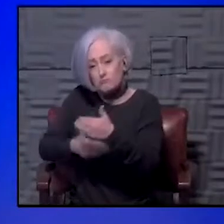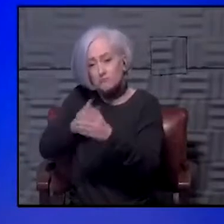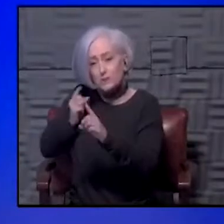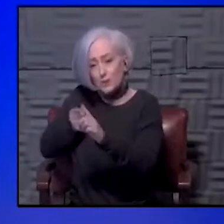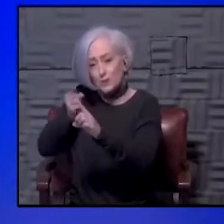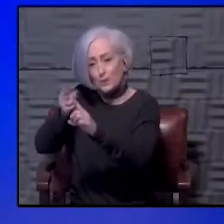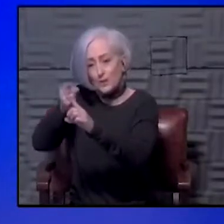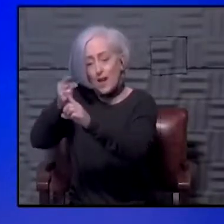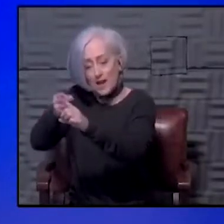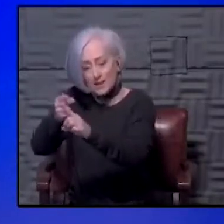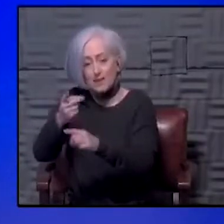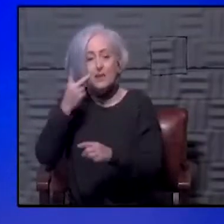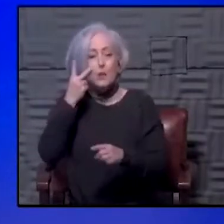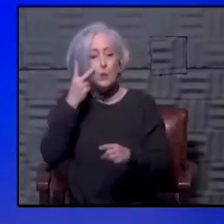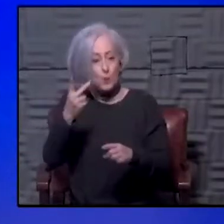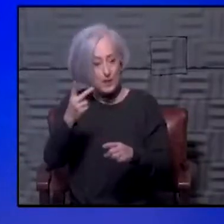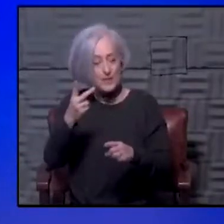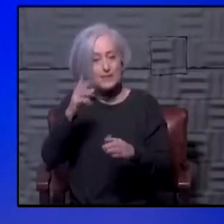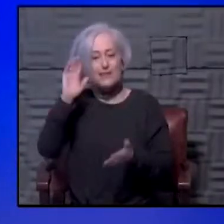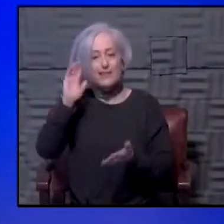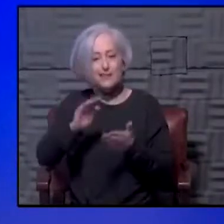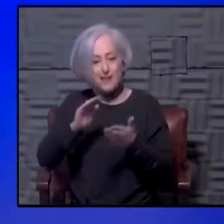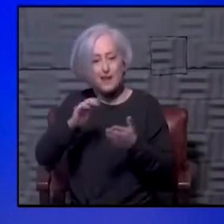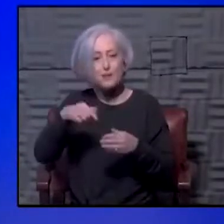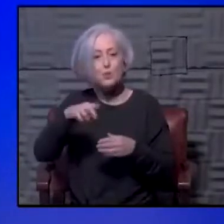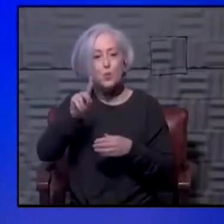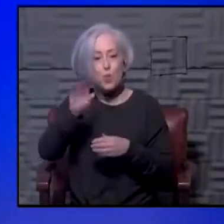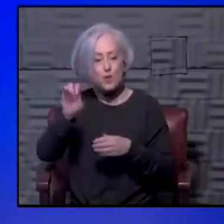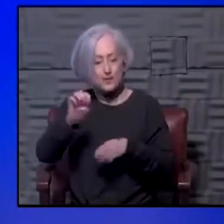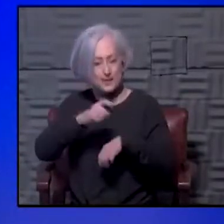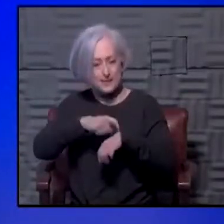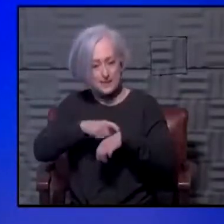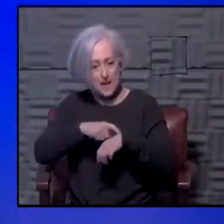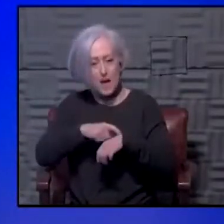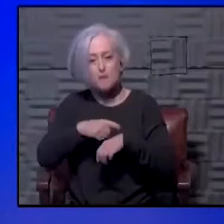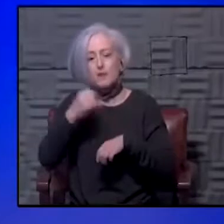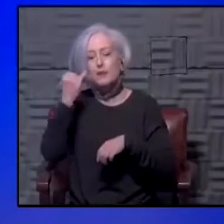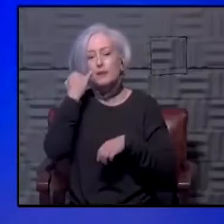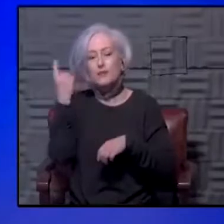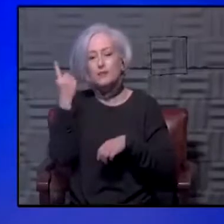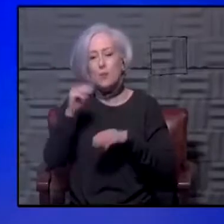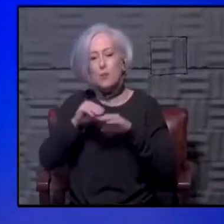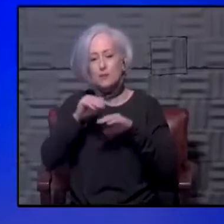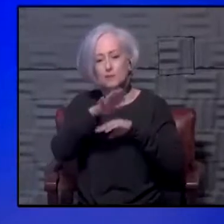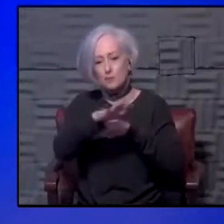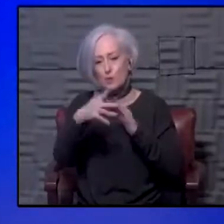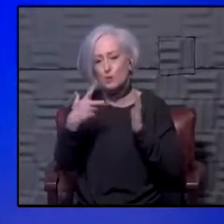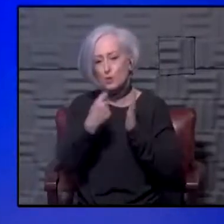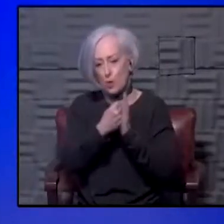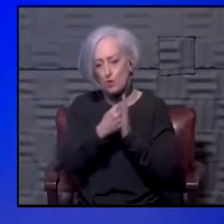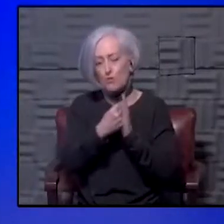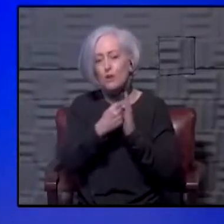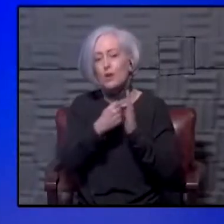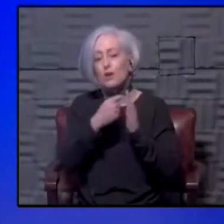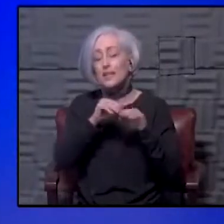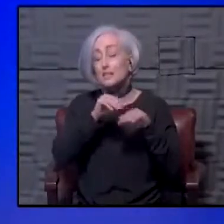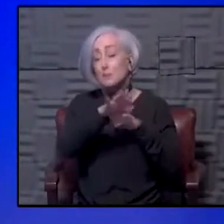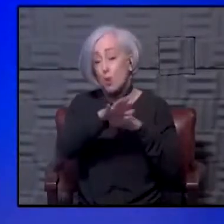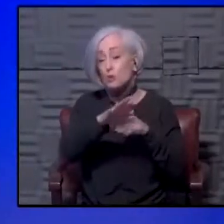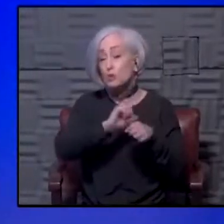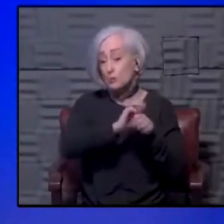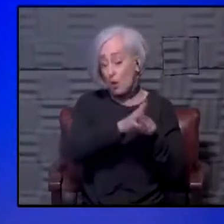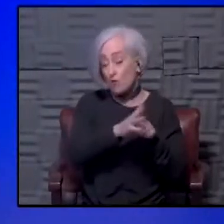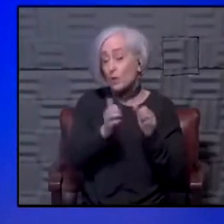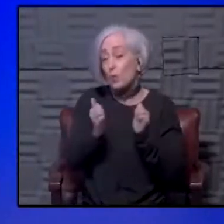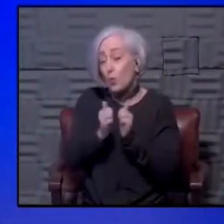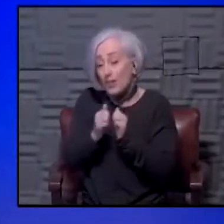with vaccinated persons if they're exposed to COVID, but we certainly don't know. But to Amanda's point, which I think is more important, we have the freedom